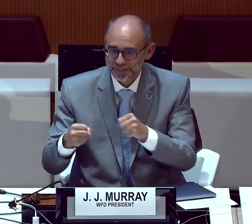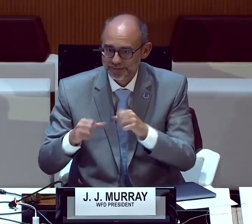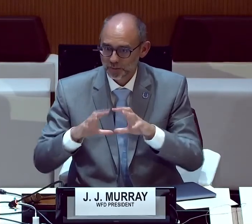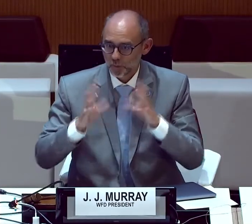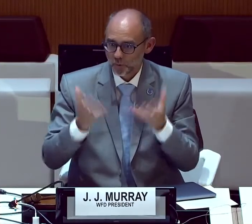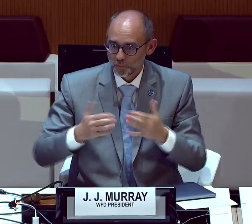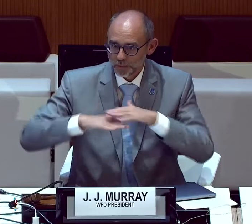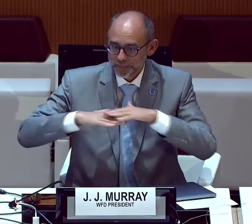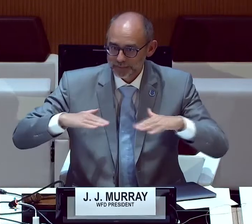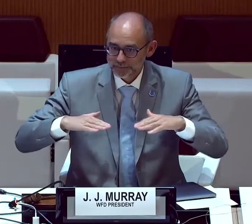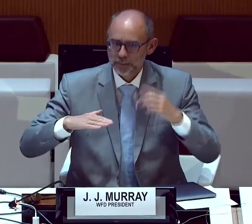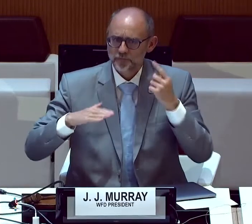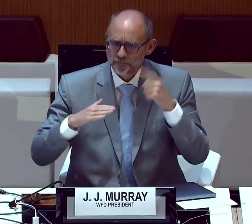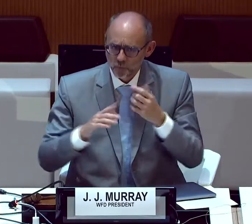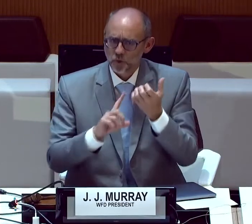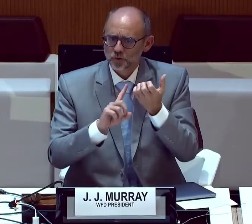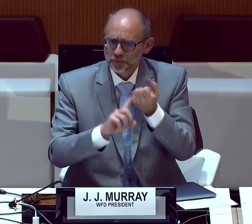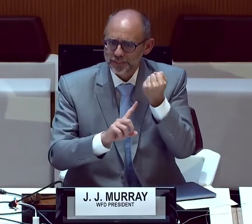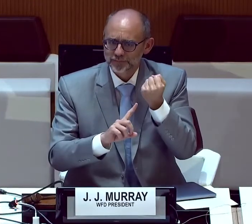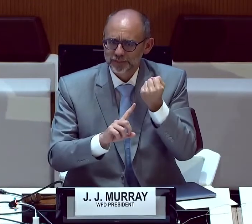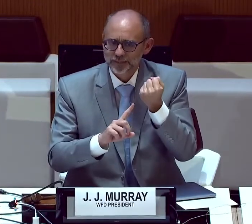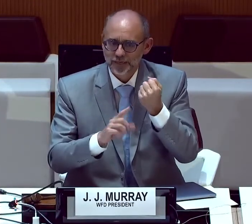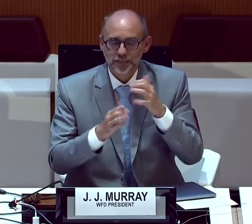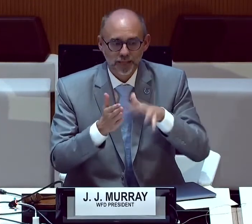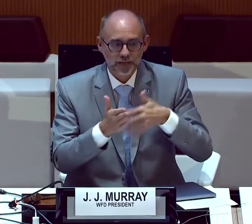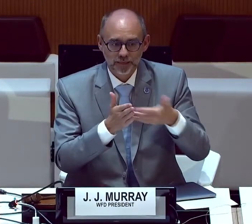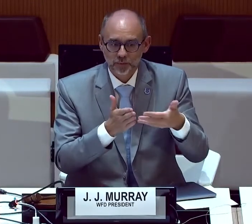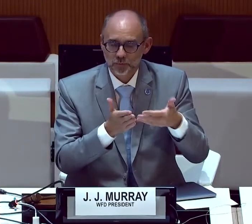are many activities taking place around the world.